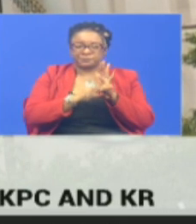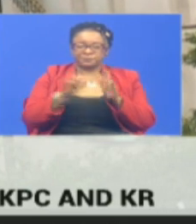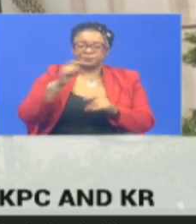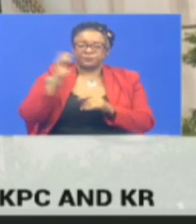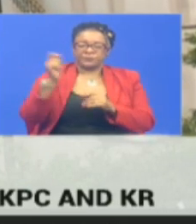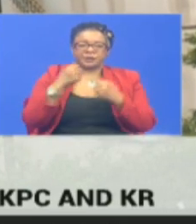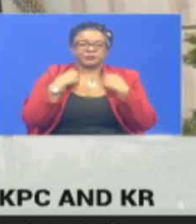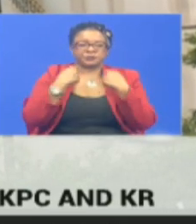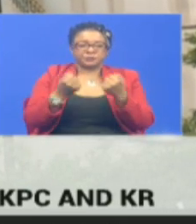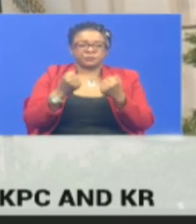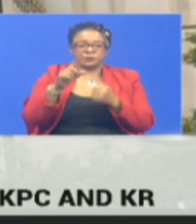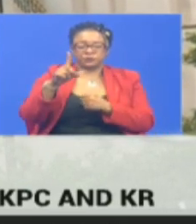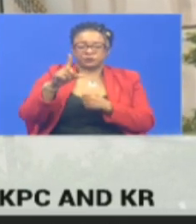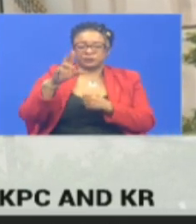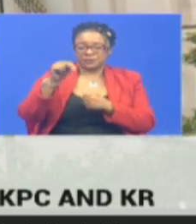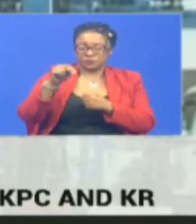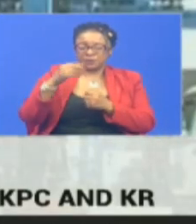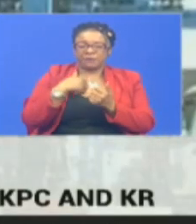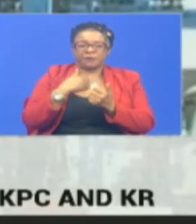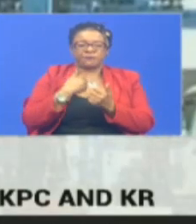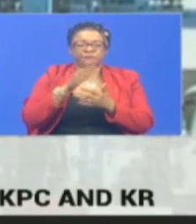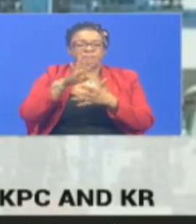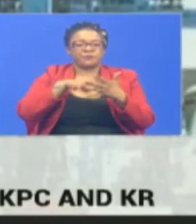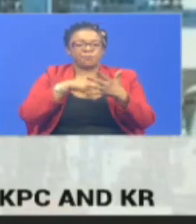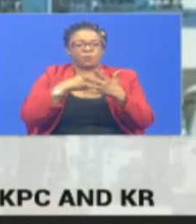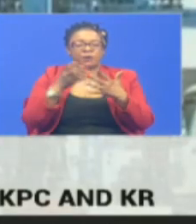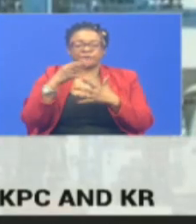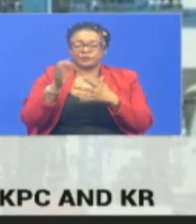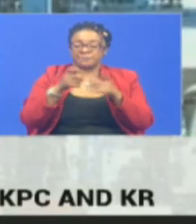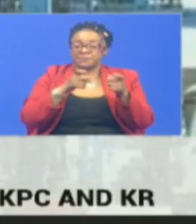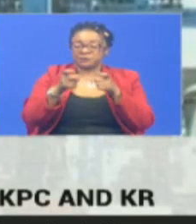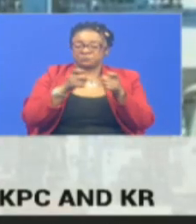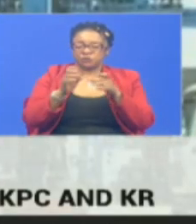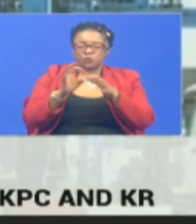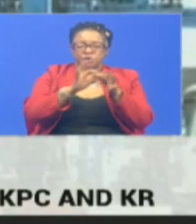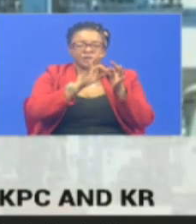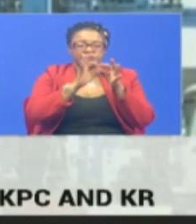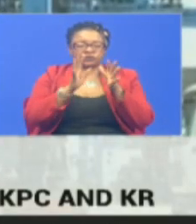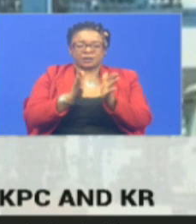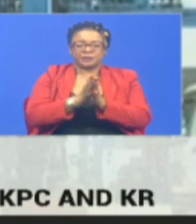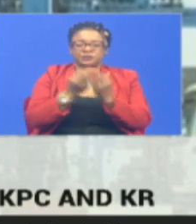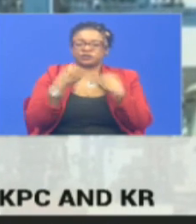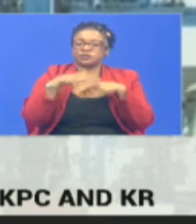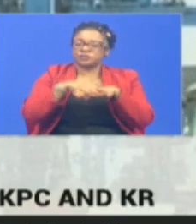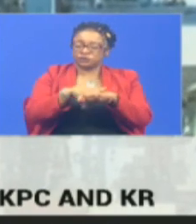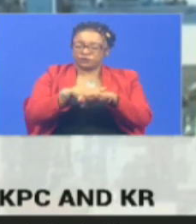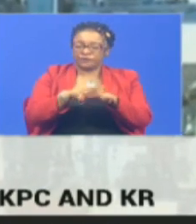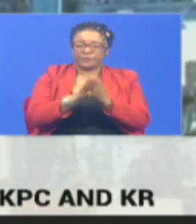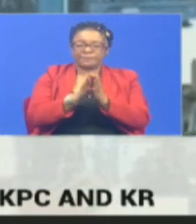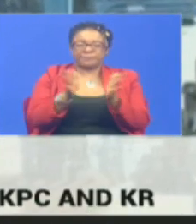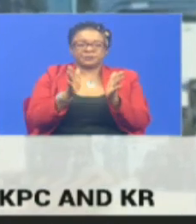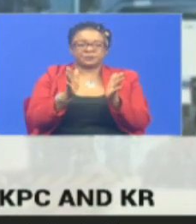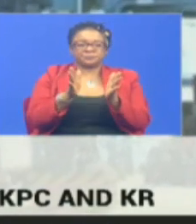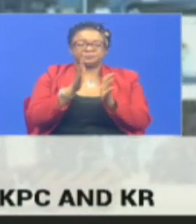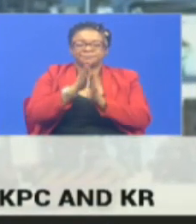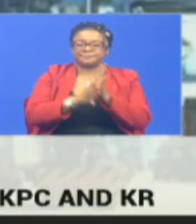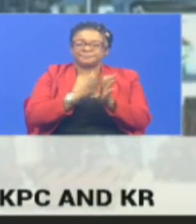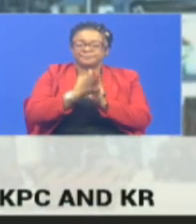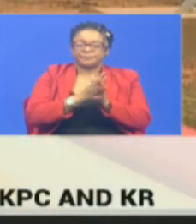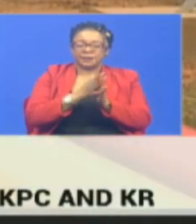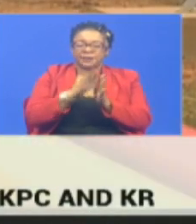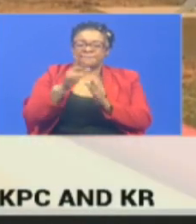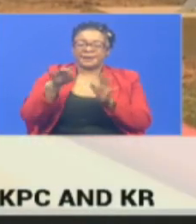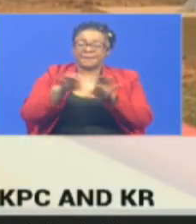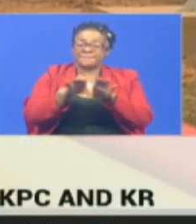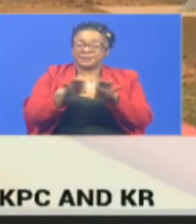Logistics Network seeks to put in place a framework for the management, coordination and integration of the public port, railway and pipeline services